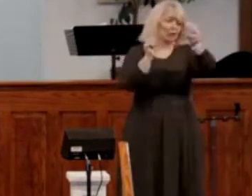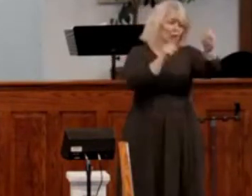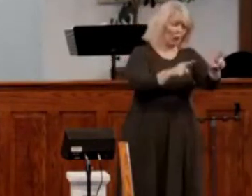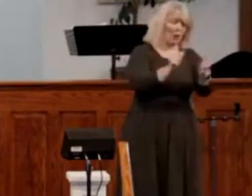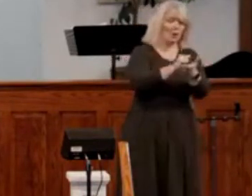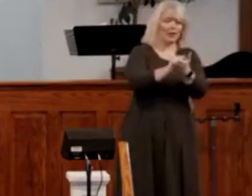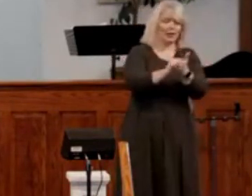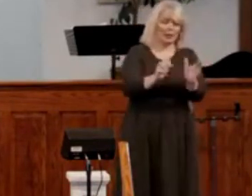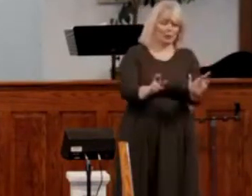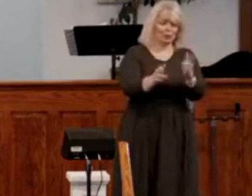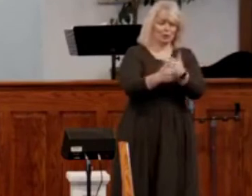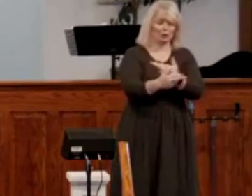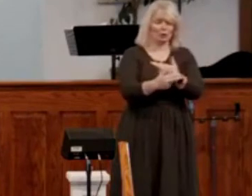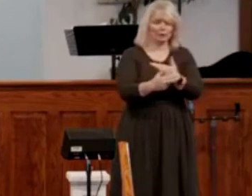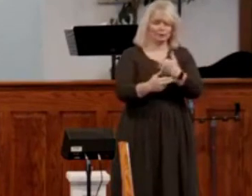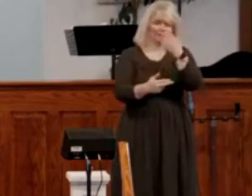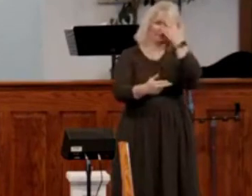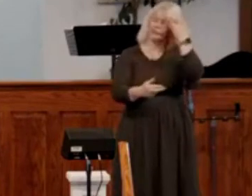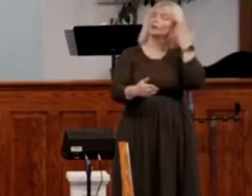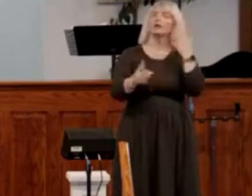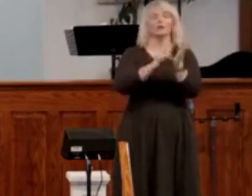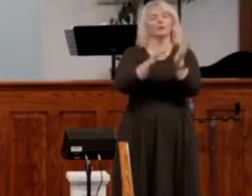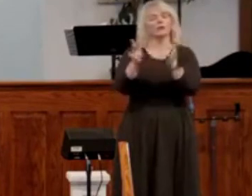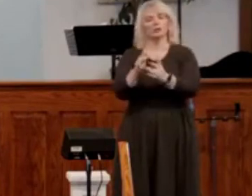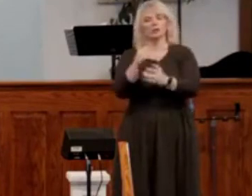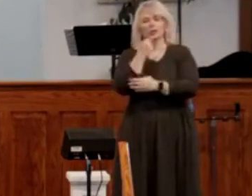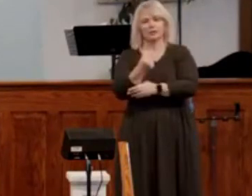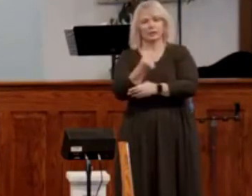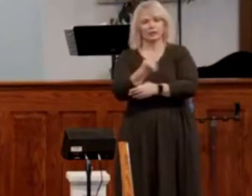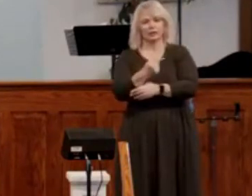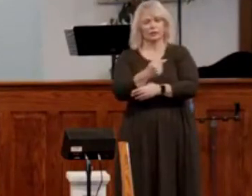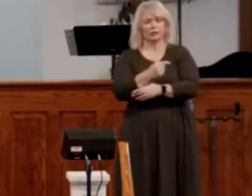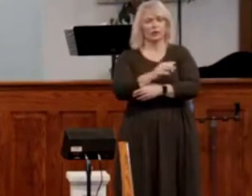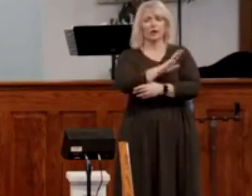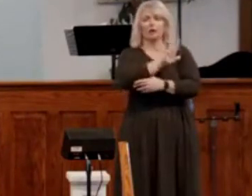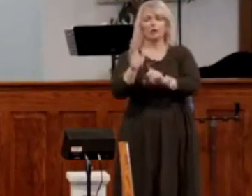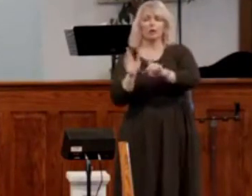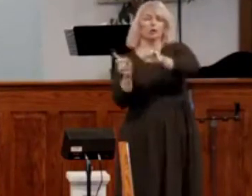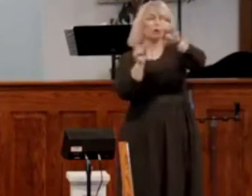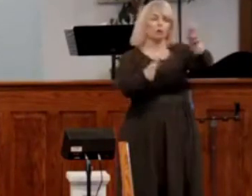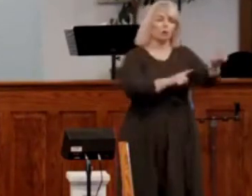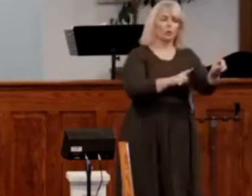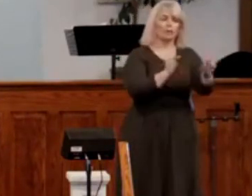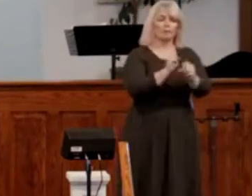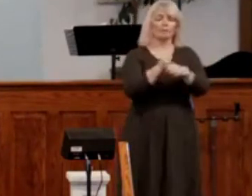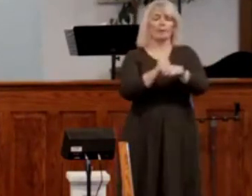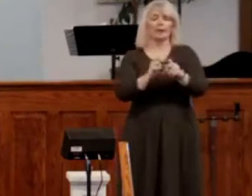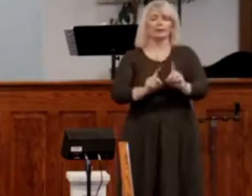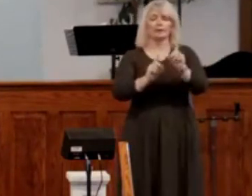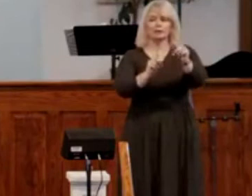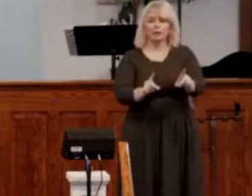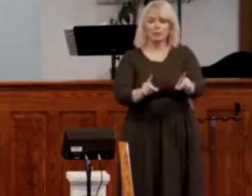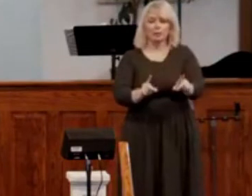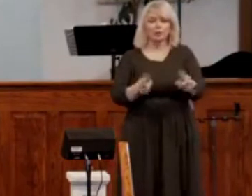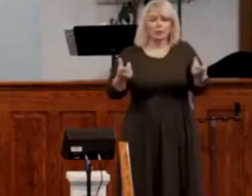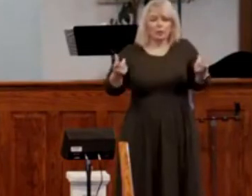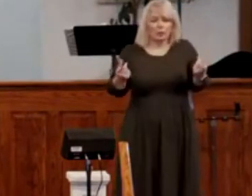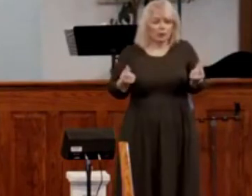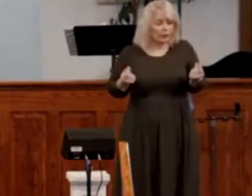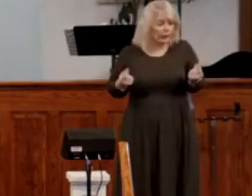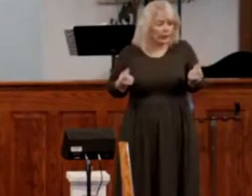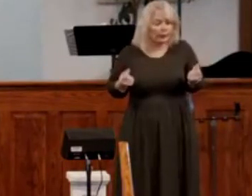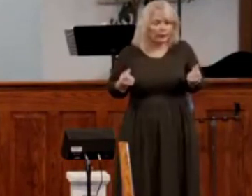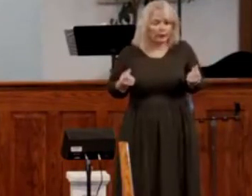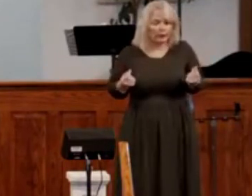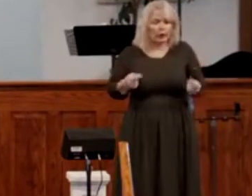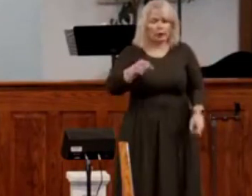room. That's what Jesus says. Hey, while you're going, make disciples. Well, I didn't. What am I supposed to do? You're